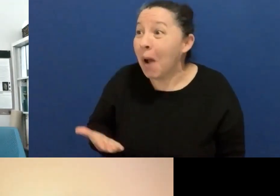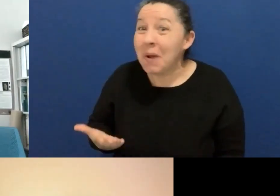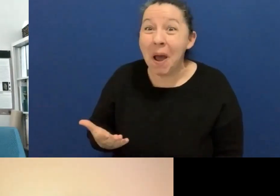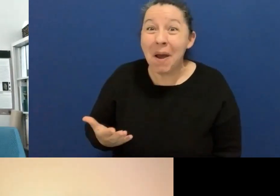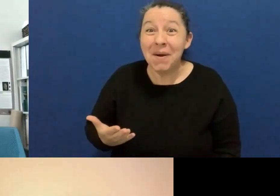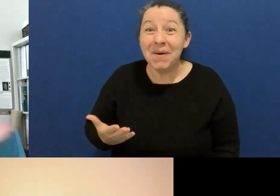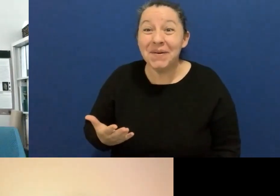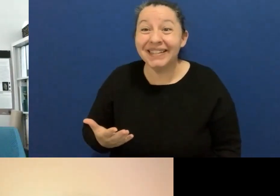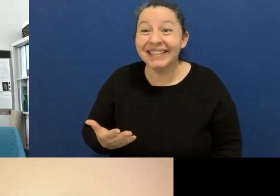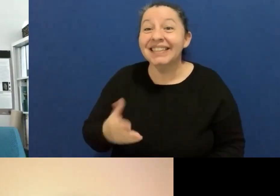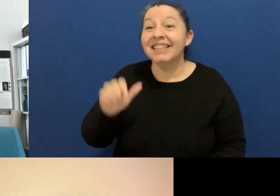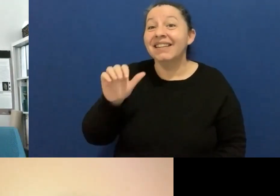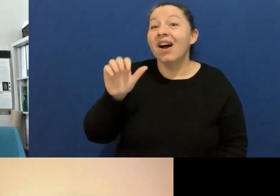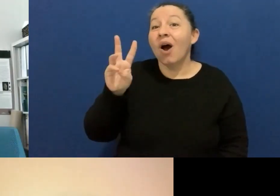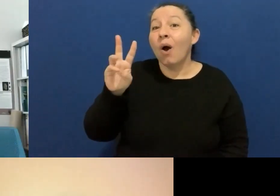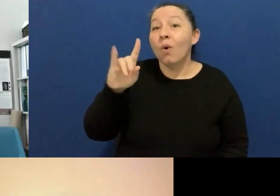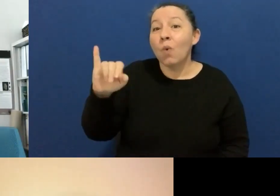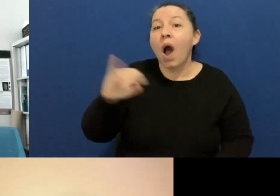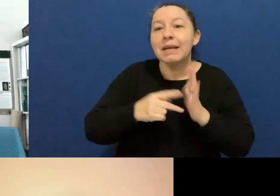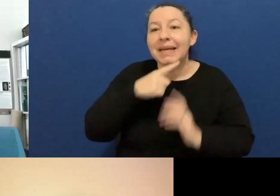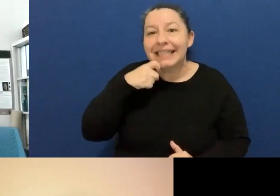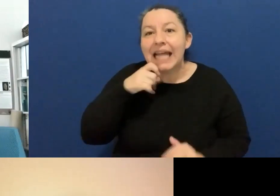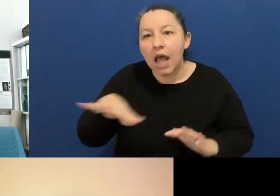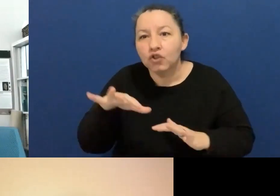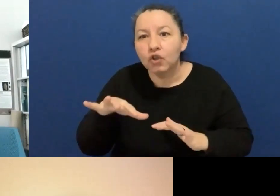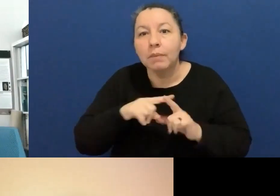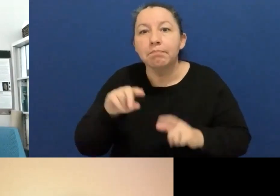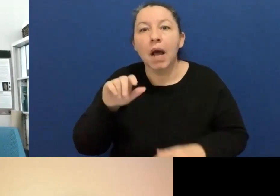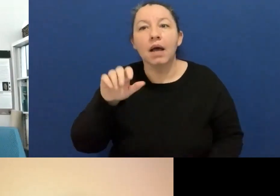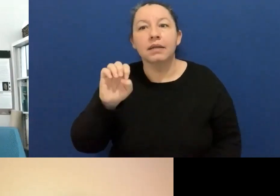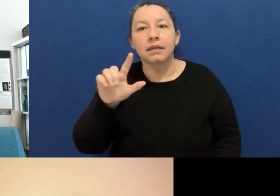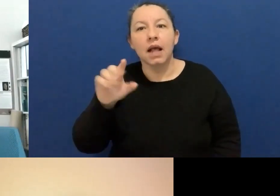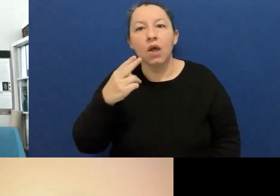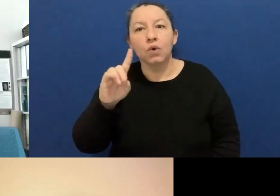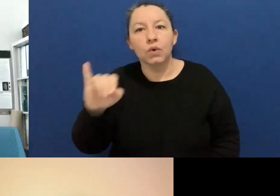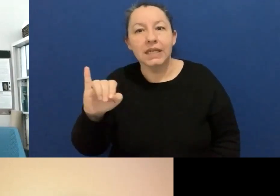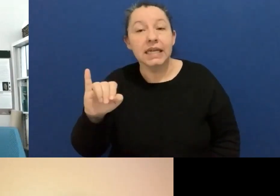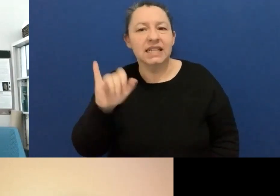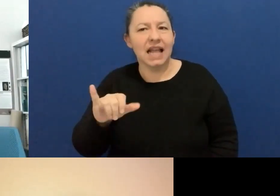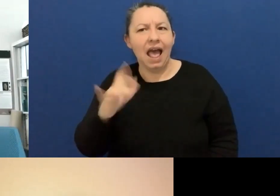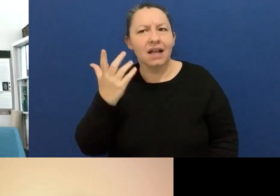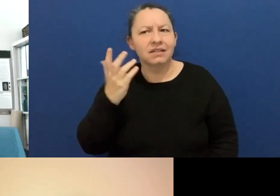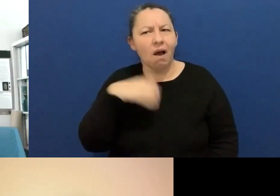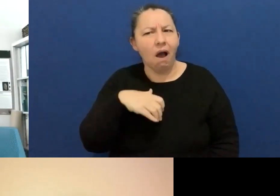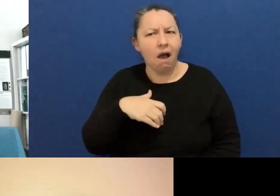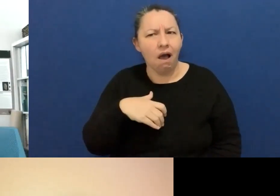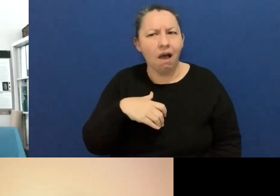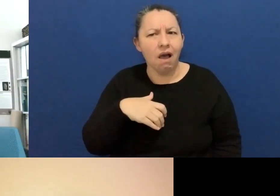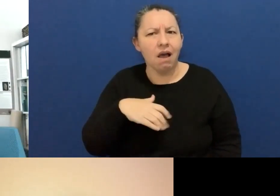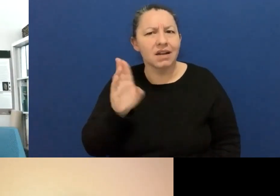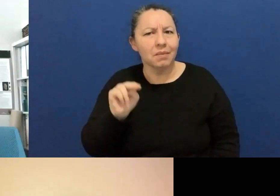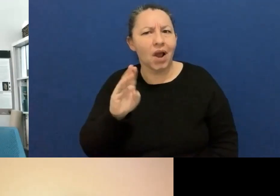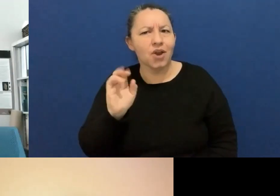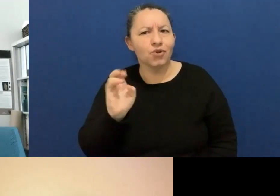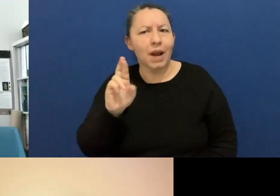Well, a wadi is a desert, right? But a hudi is weird. And Brian Kramer, our co-director, has been